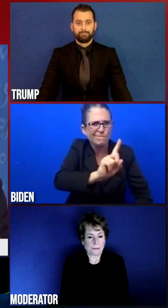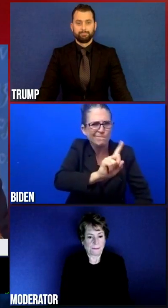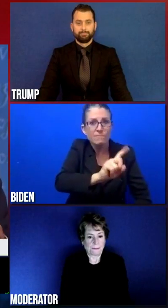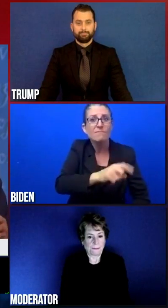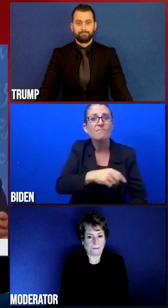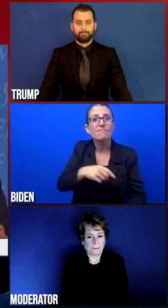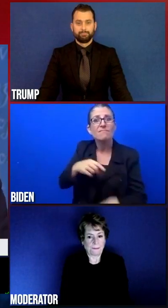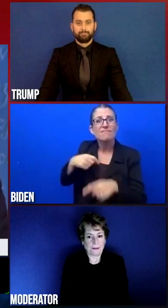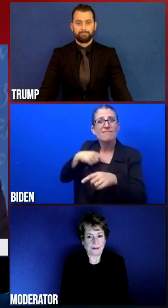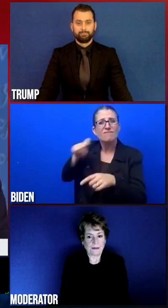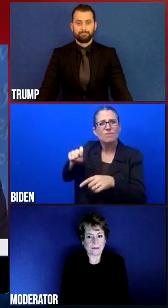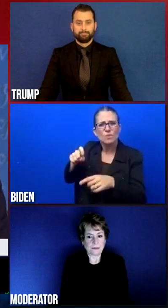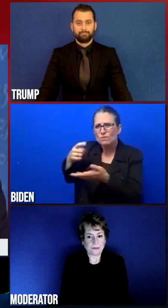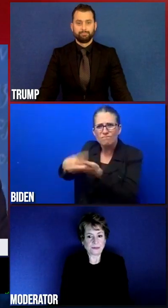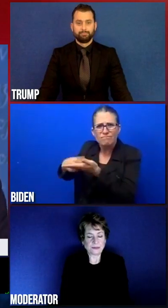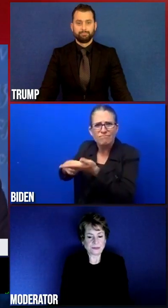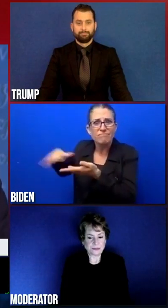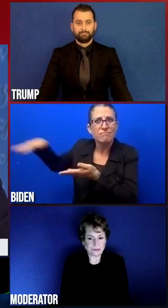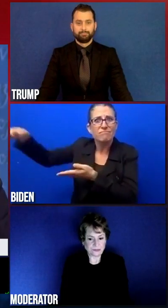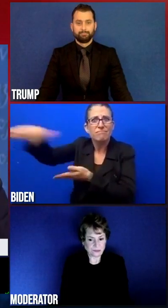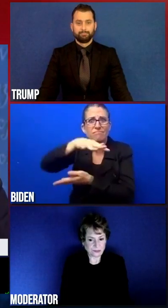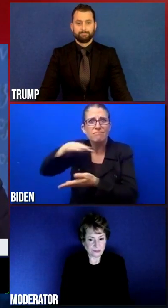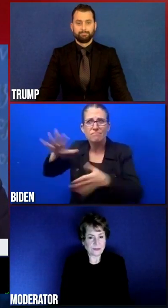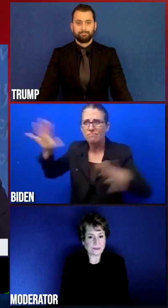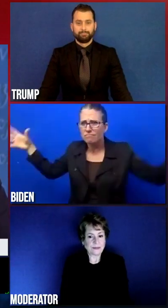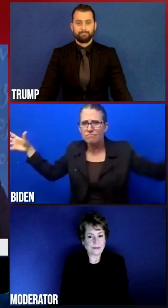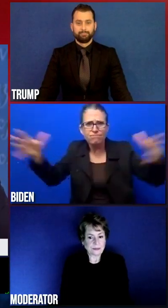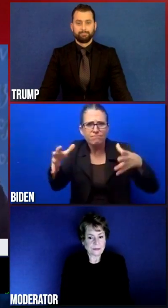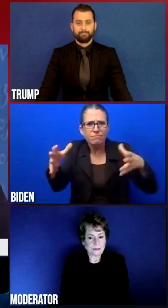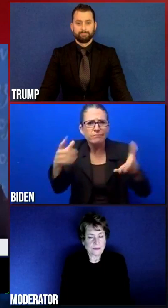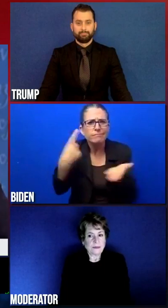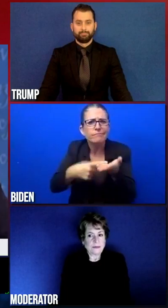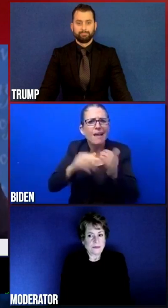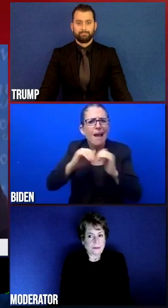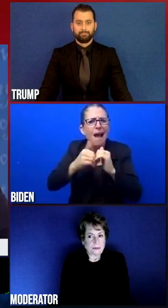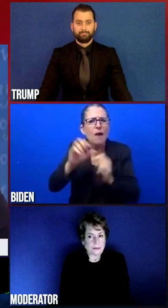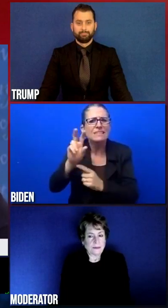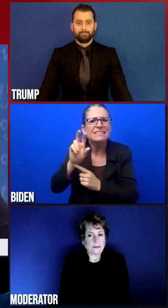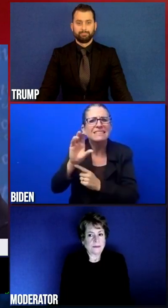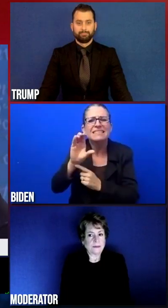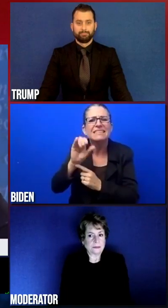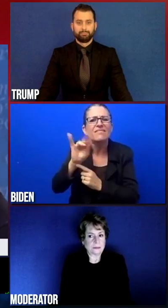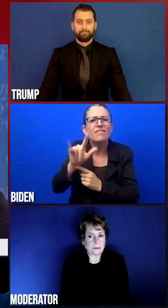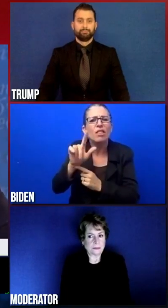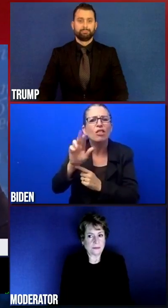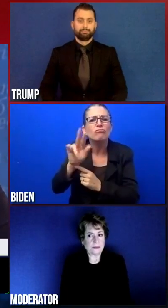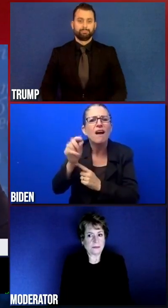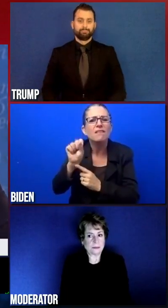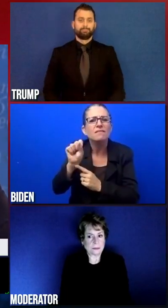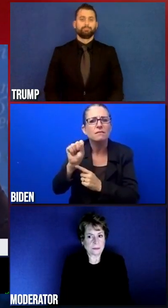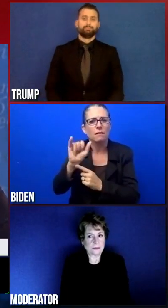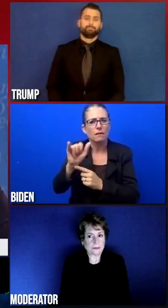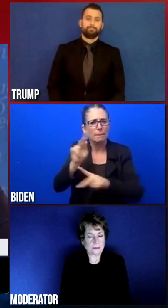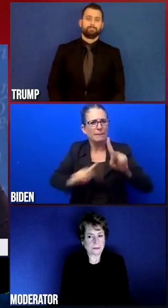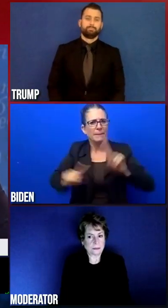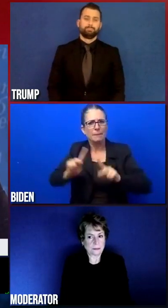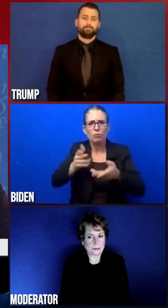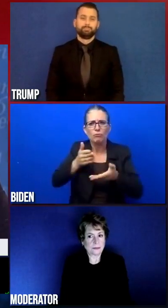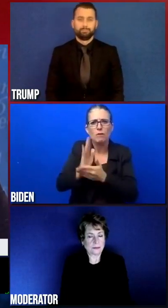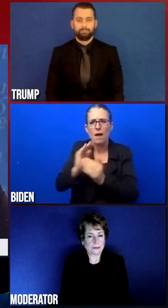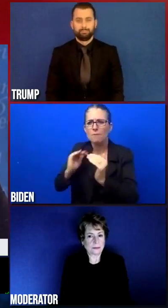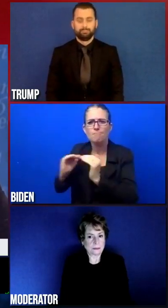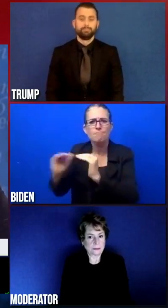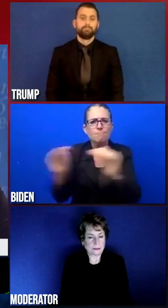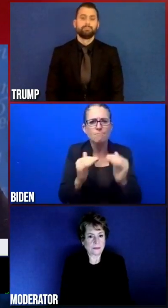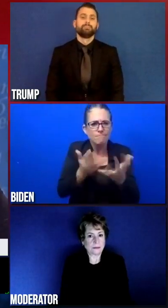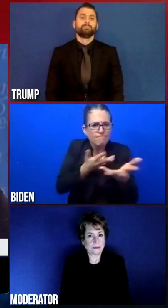this out. We're going to work this out so we change the way in which we have more transparency in when these things happen. These cops aren't happy to see